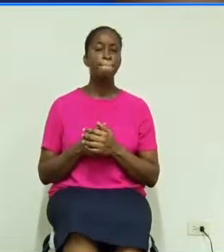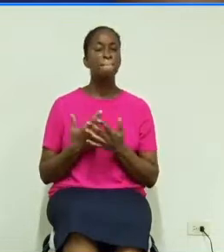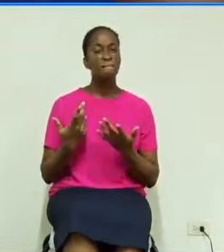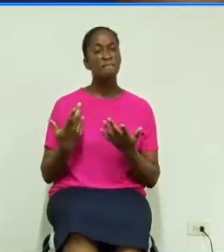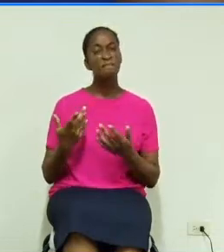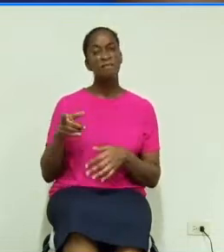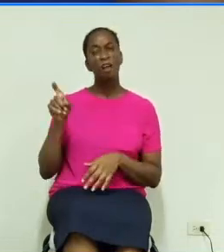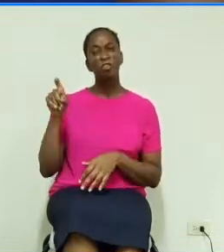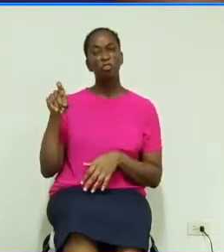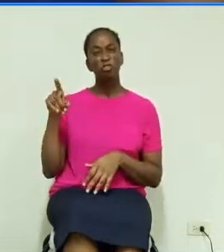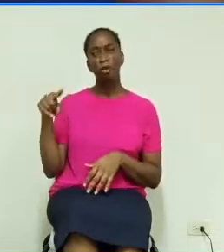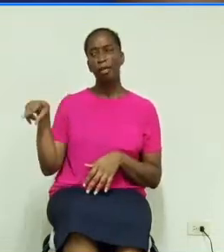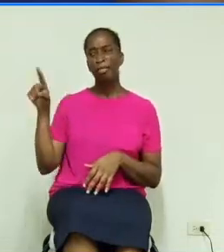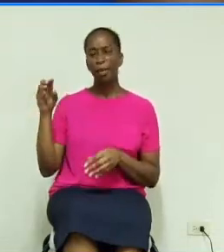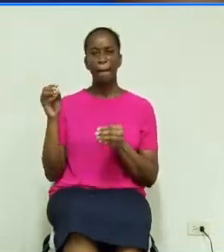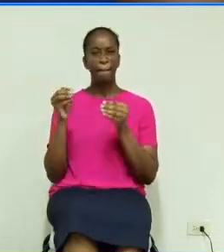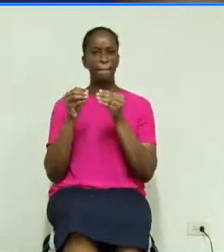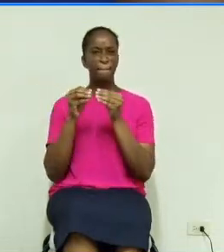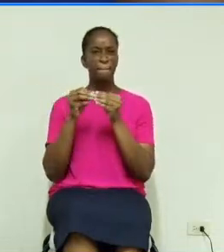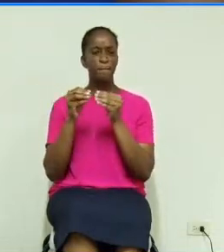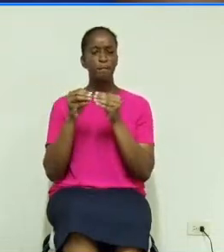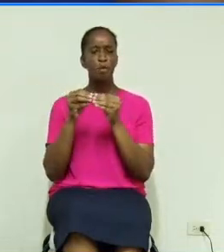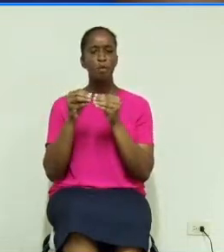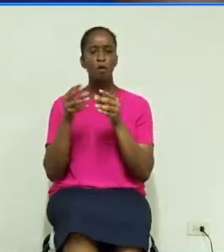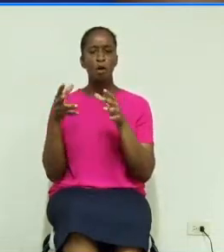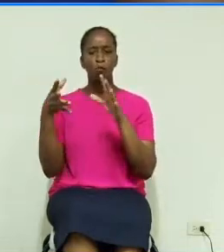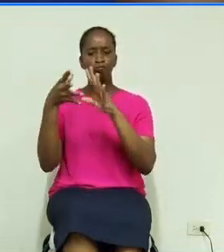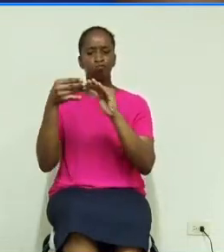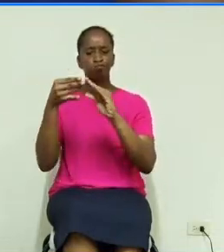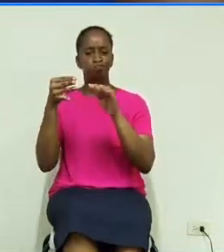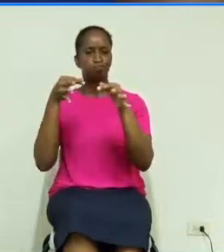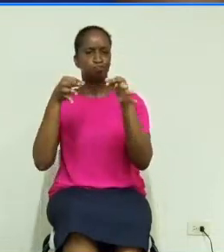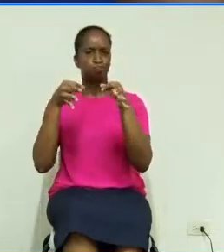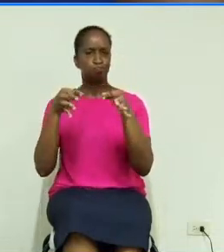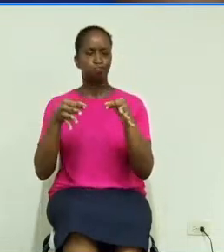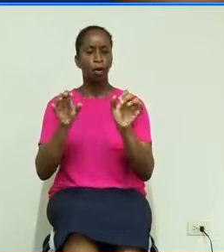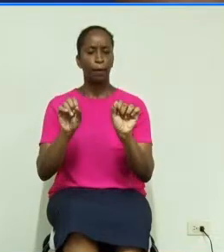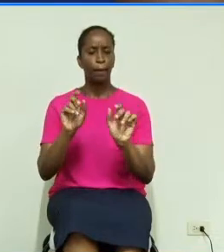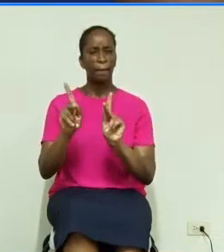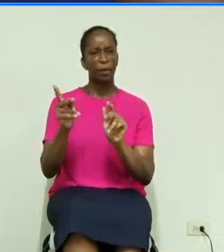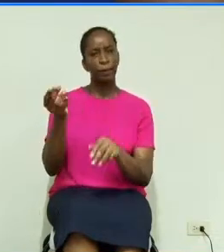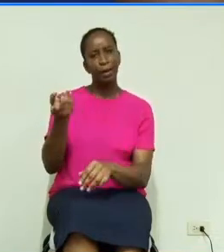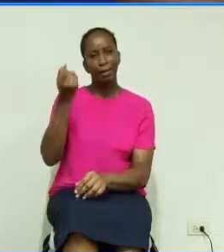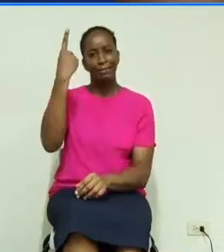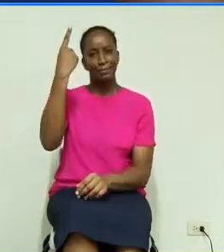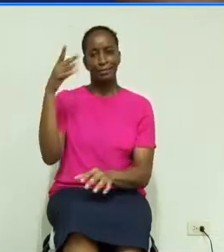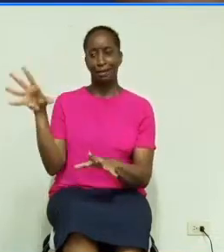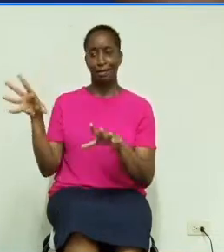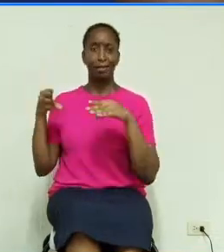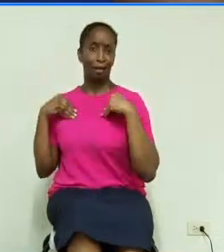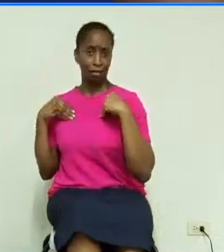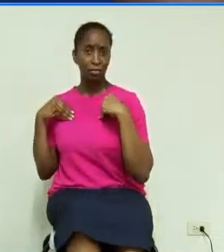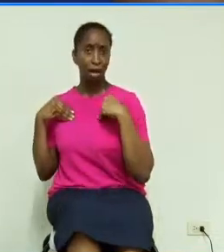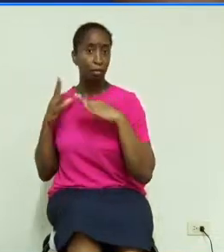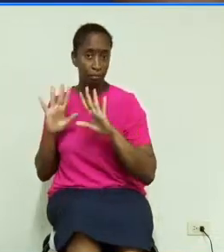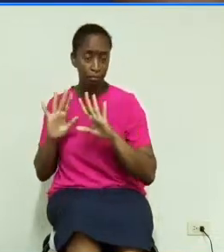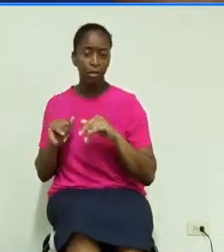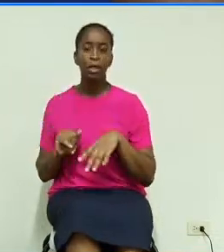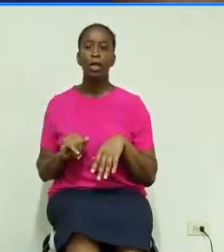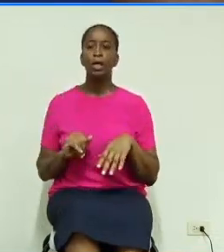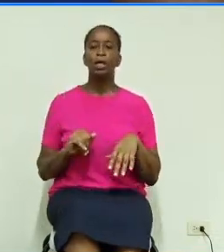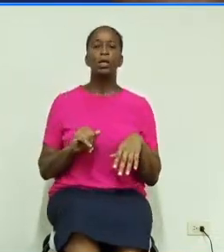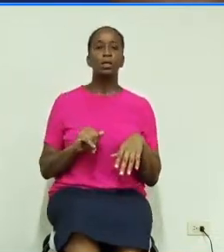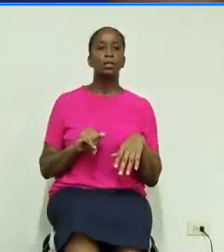it can be. So that is my view when it comes to the skill sets and the representations within the Senate.